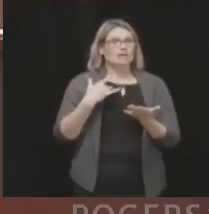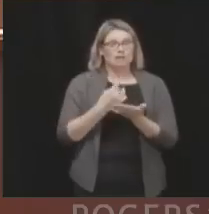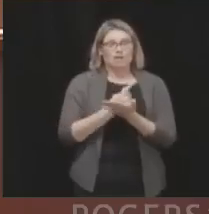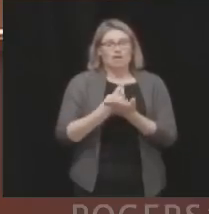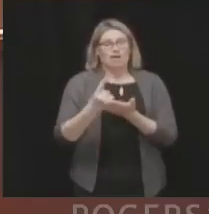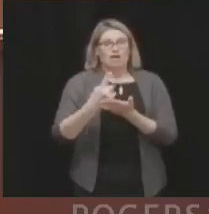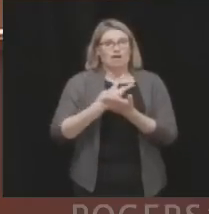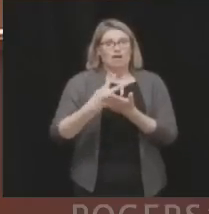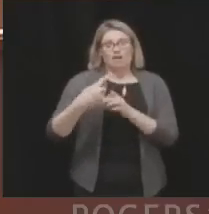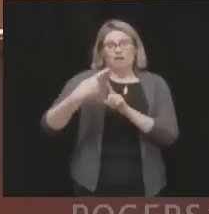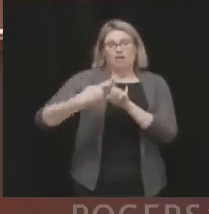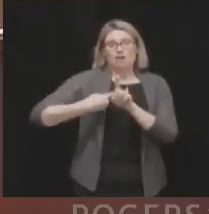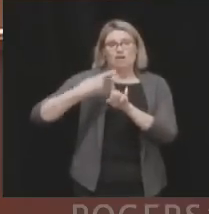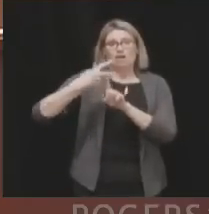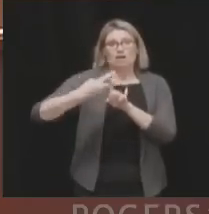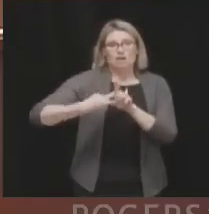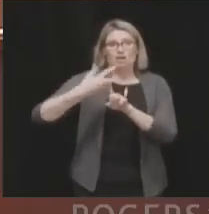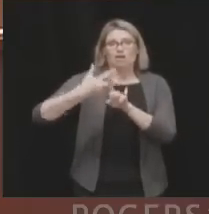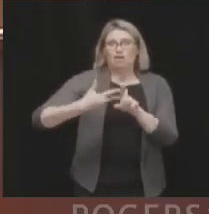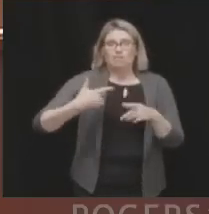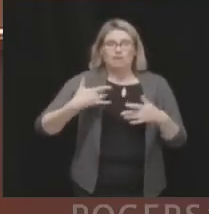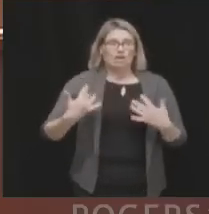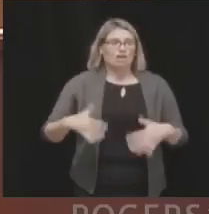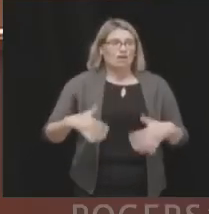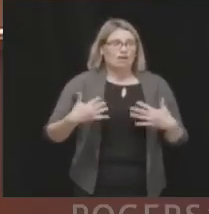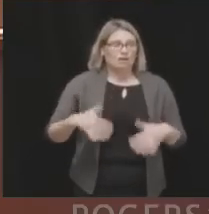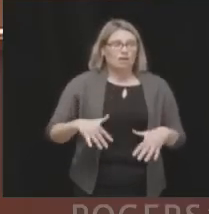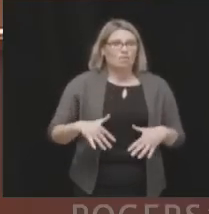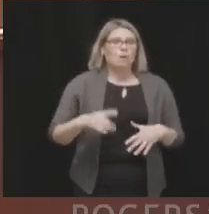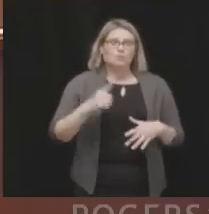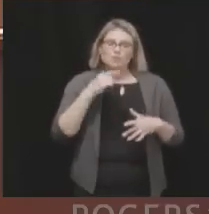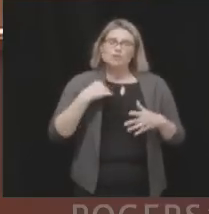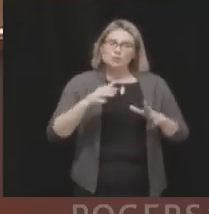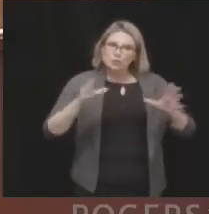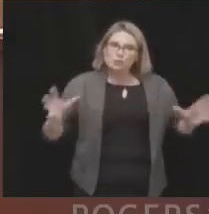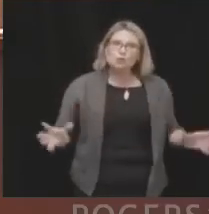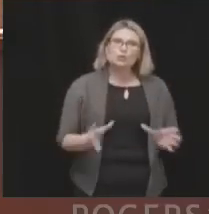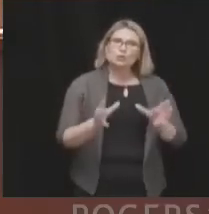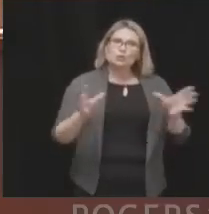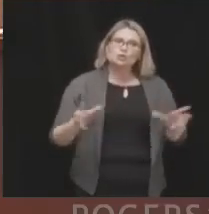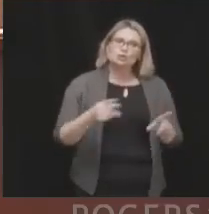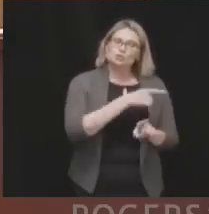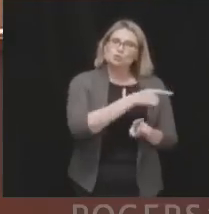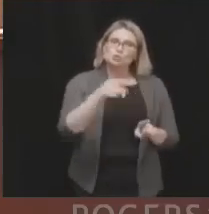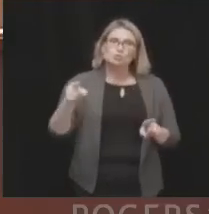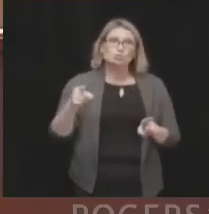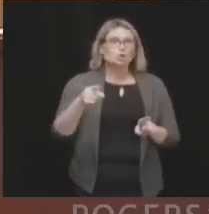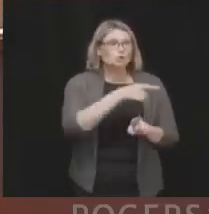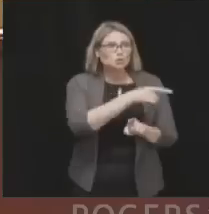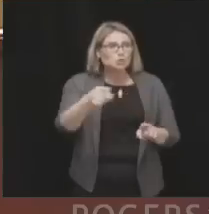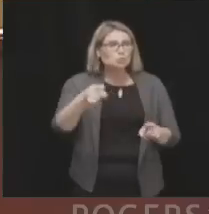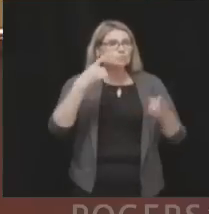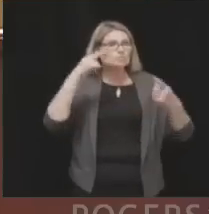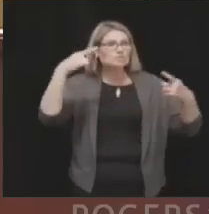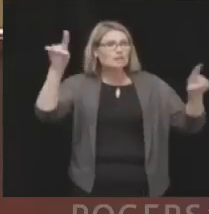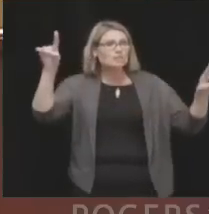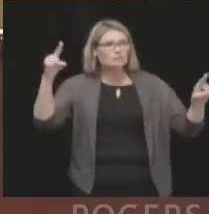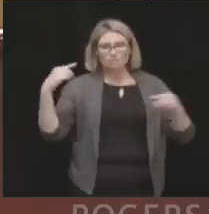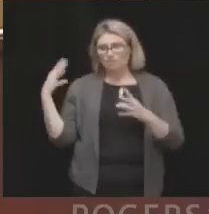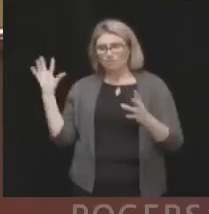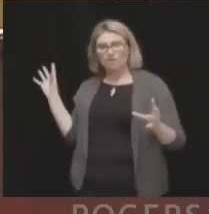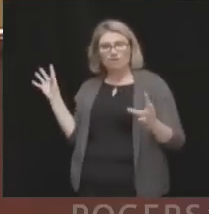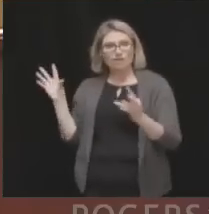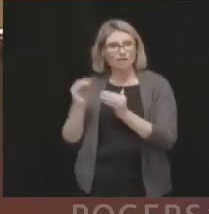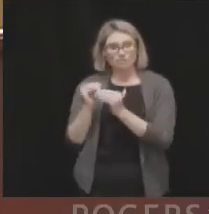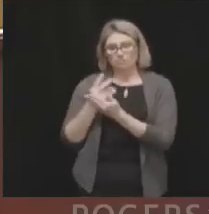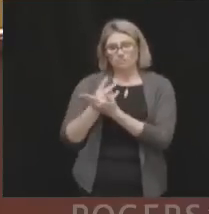have gotten us this far to this point. New Brunswick has so far fared better than most jurisdictions in